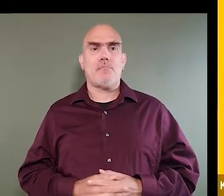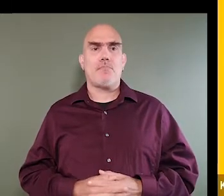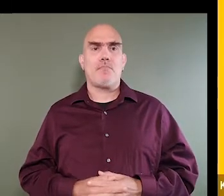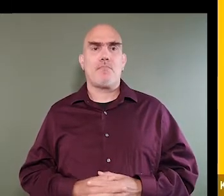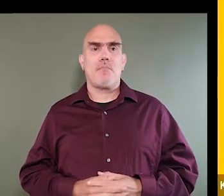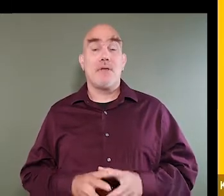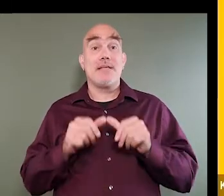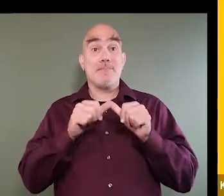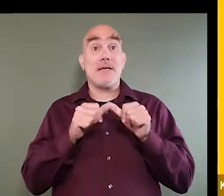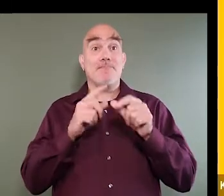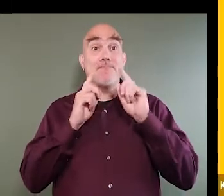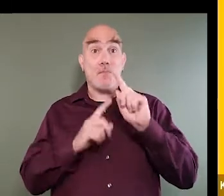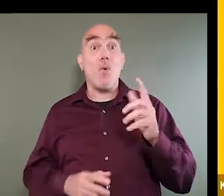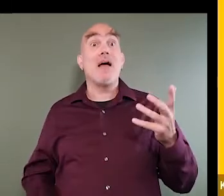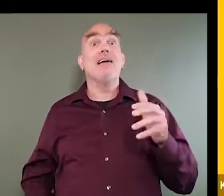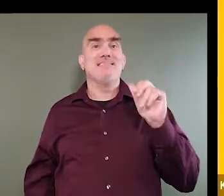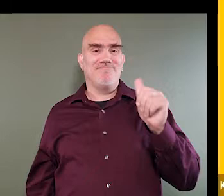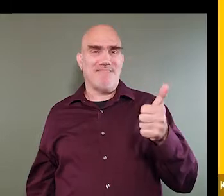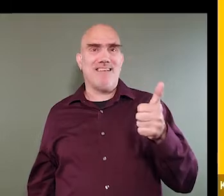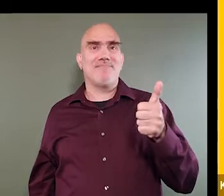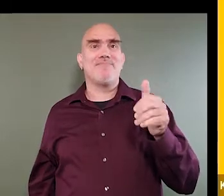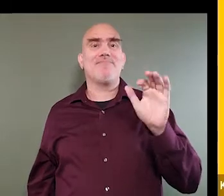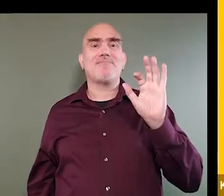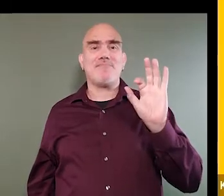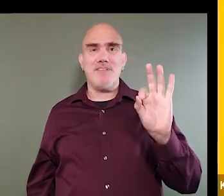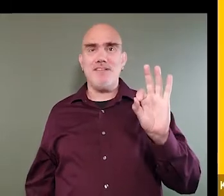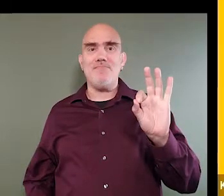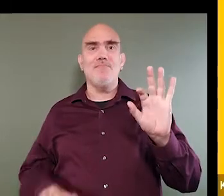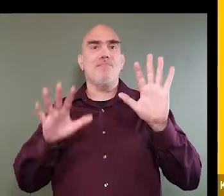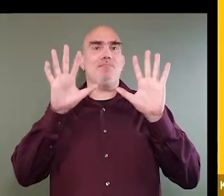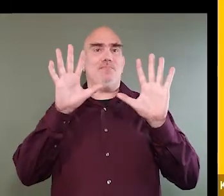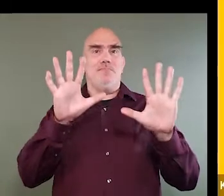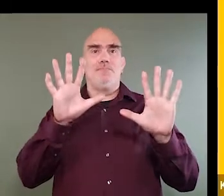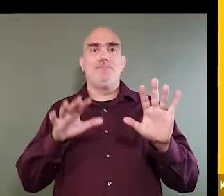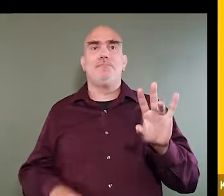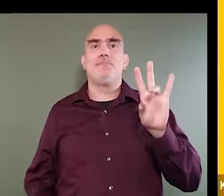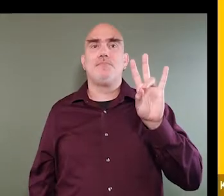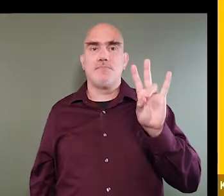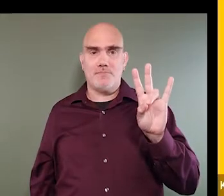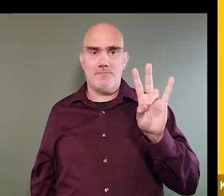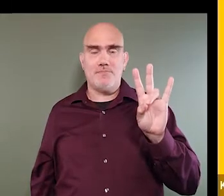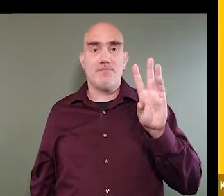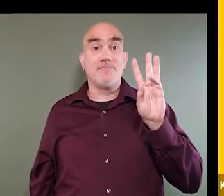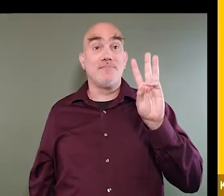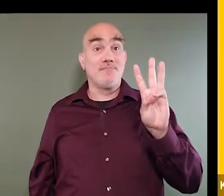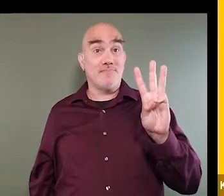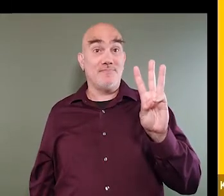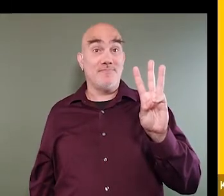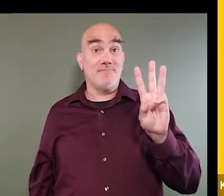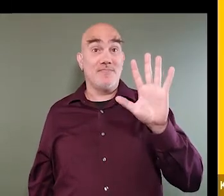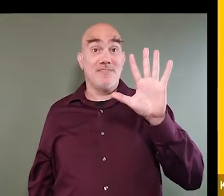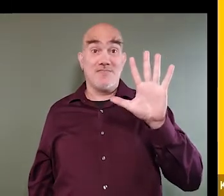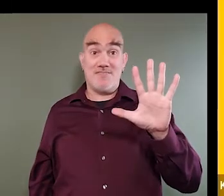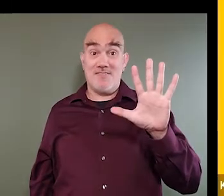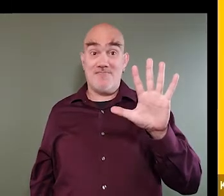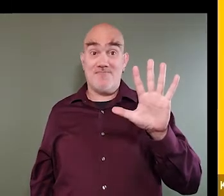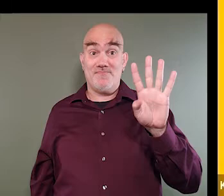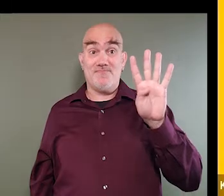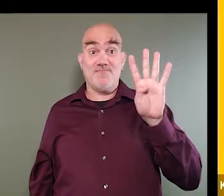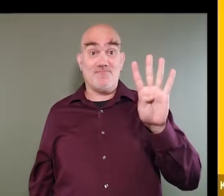Keep it up for 10, 9, great, 7, 6, 5,